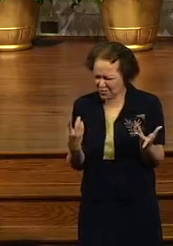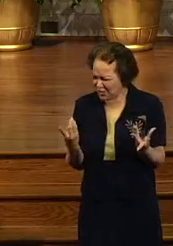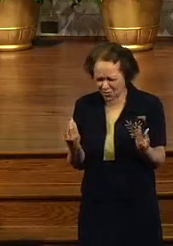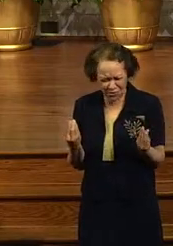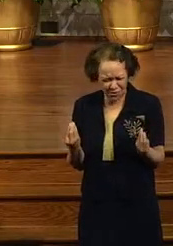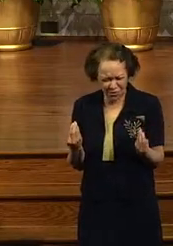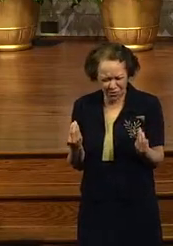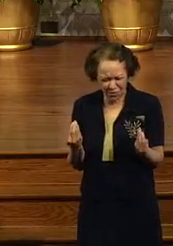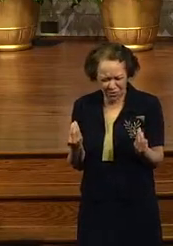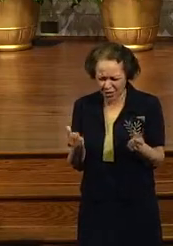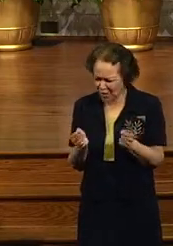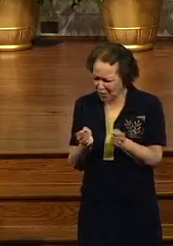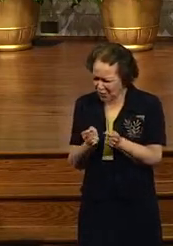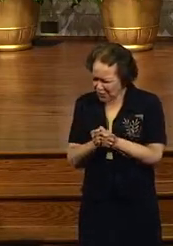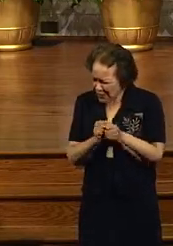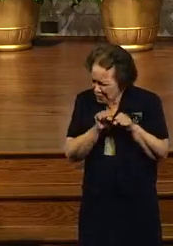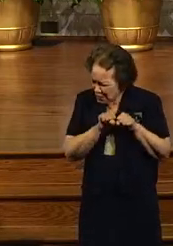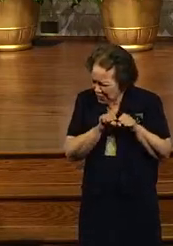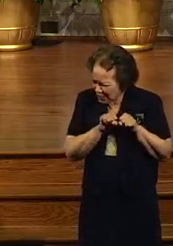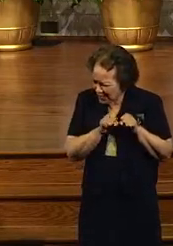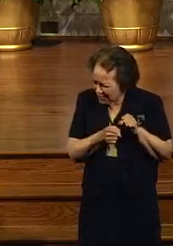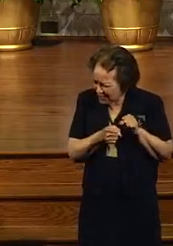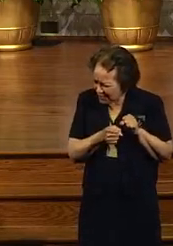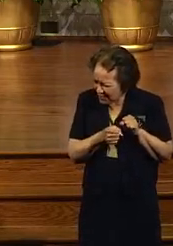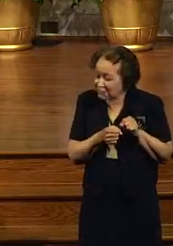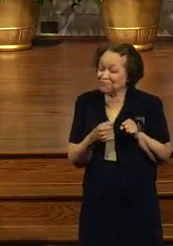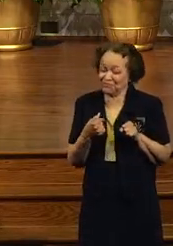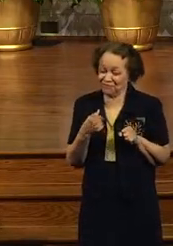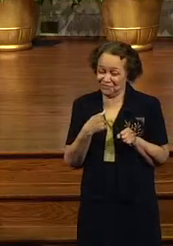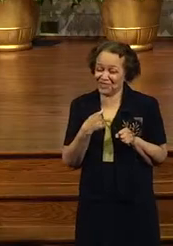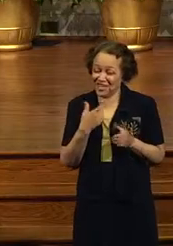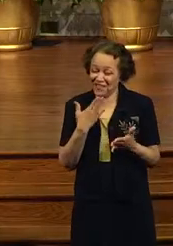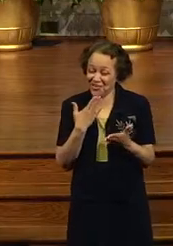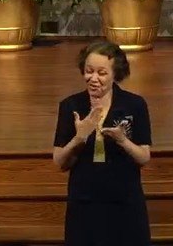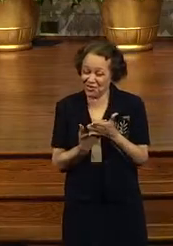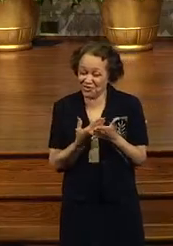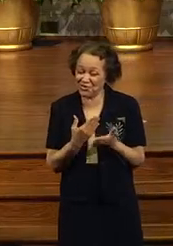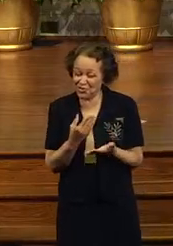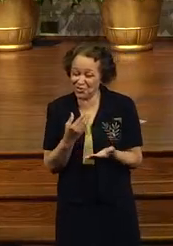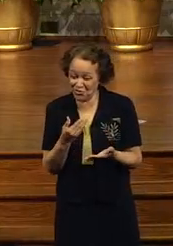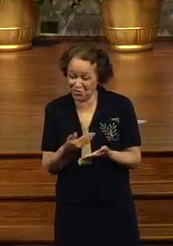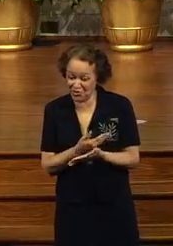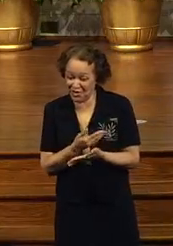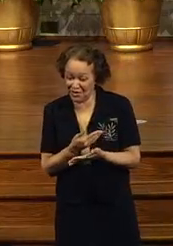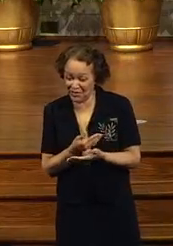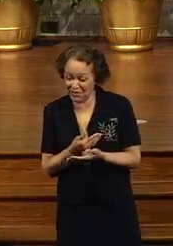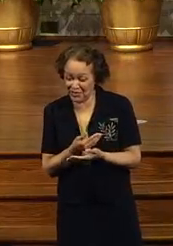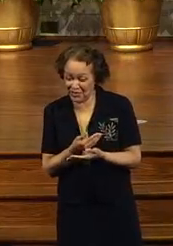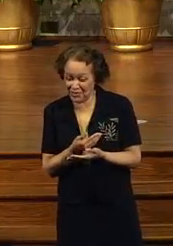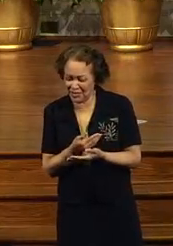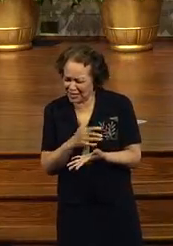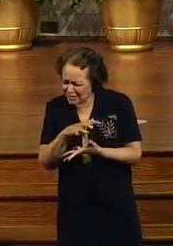brokenness? I've got news, good news. As damaged as we are,